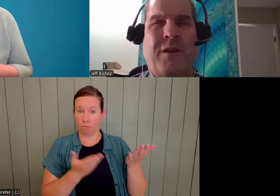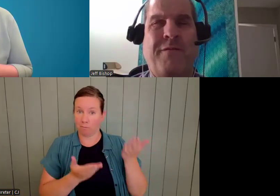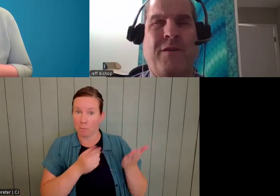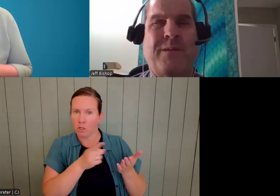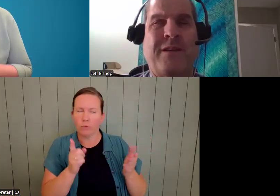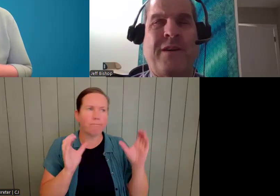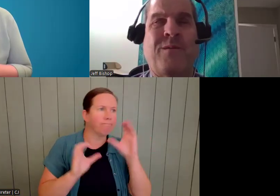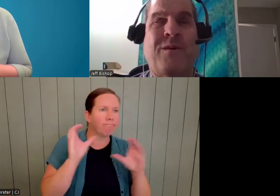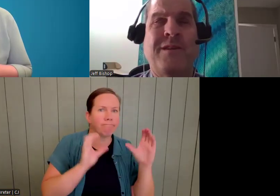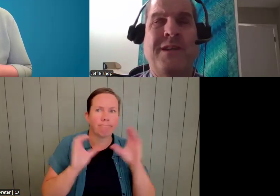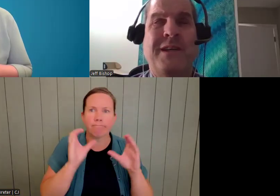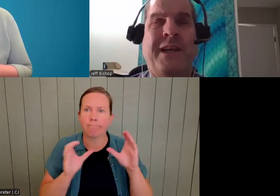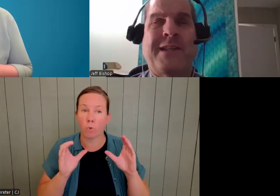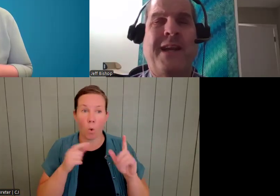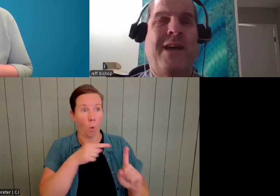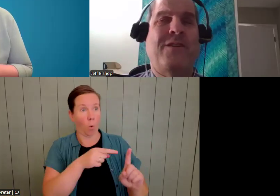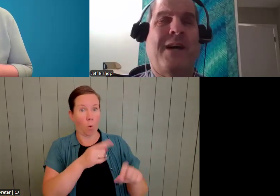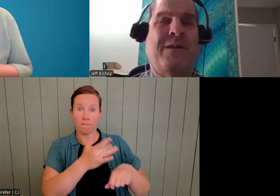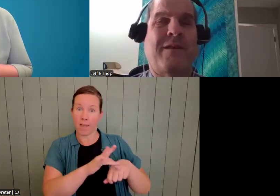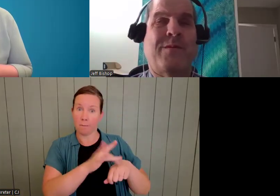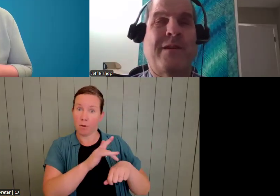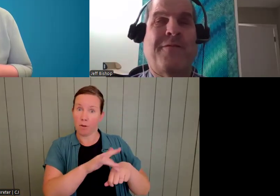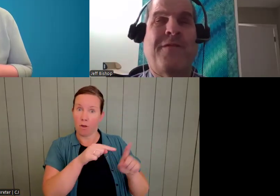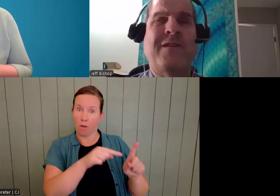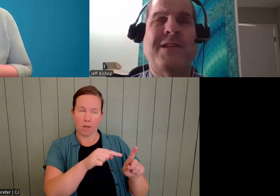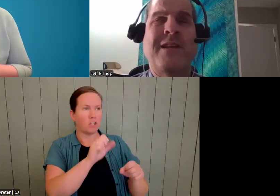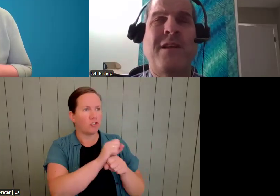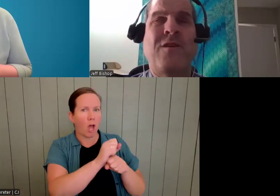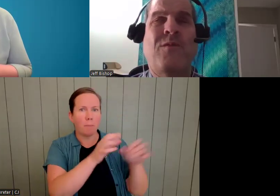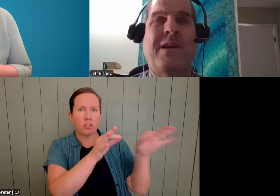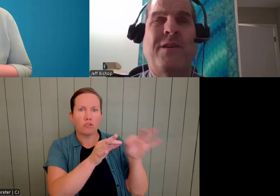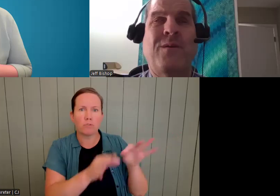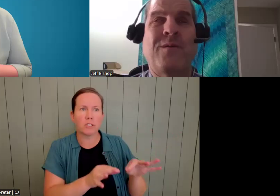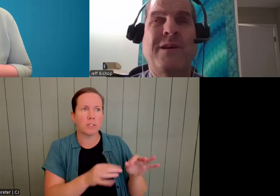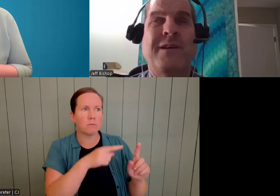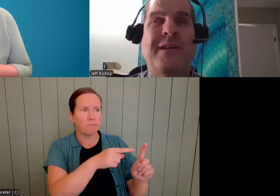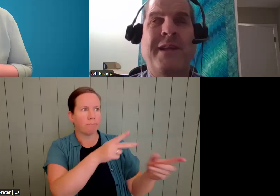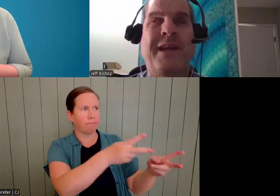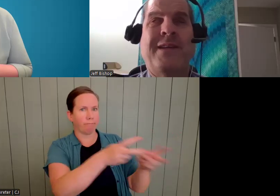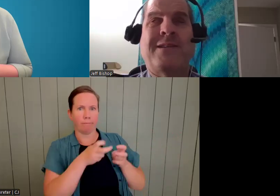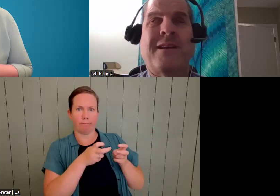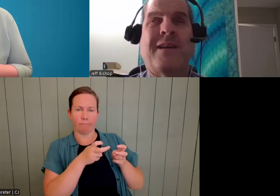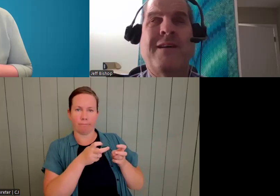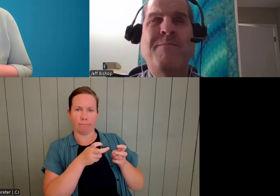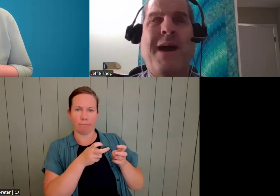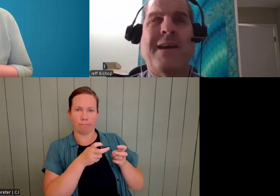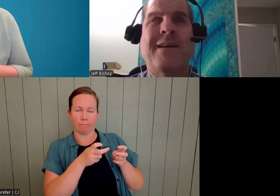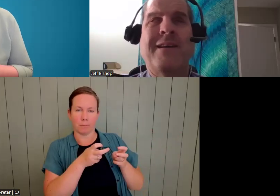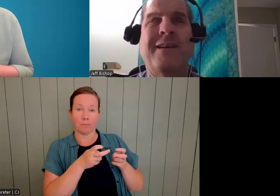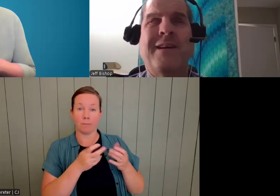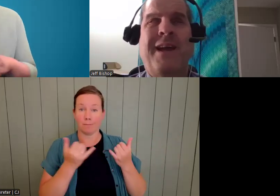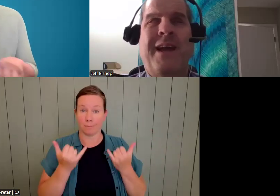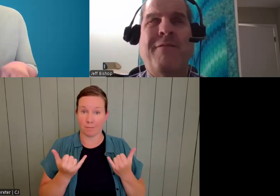Someone's looking for a specific role, and it's going to have a job description. The first thing that you want to do is come